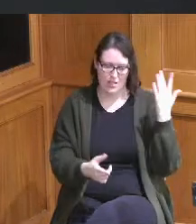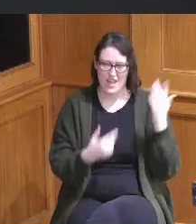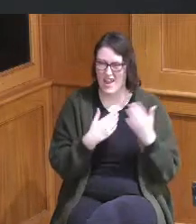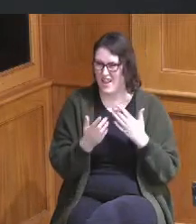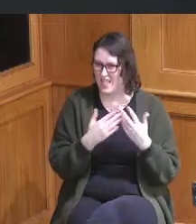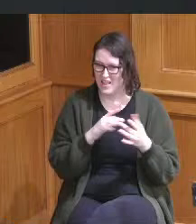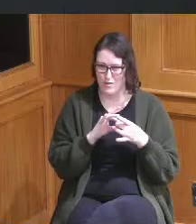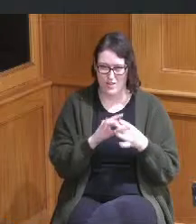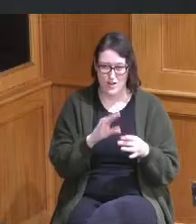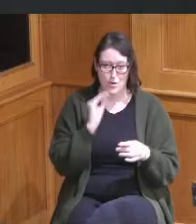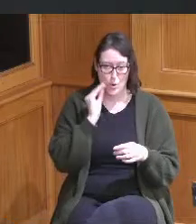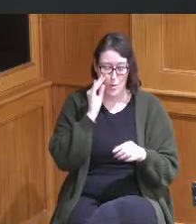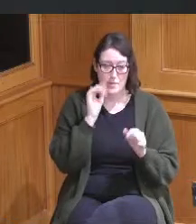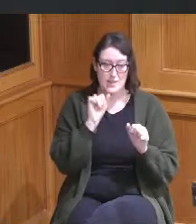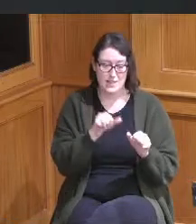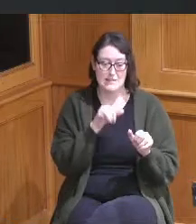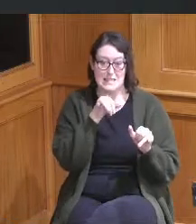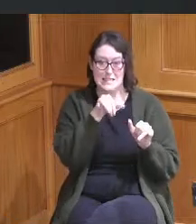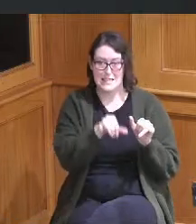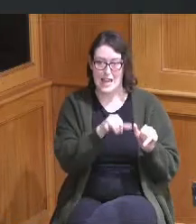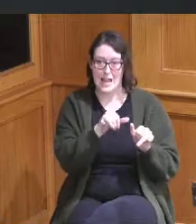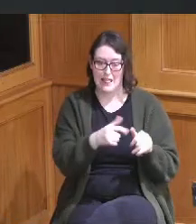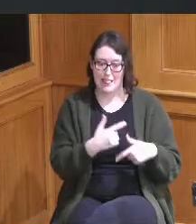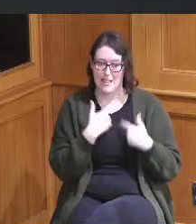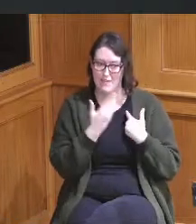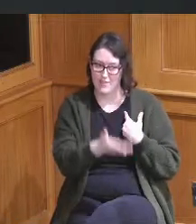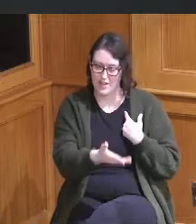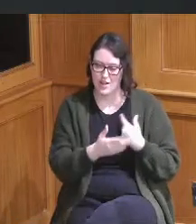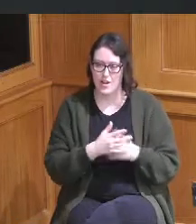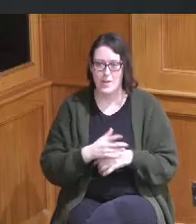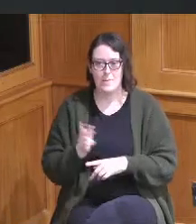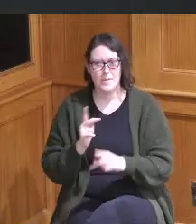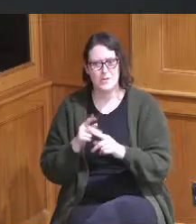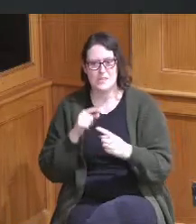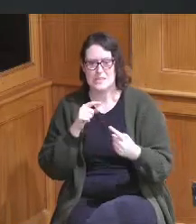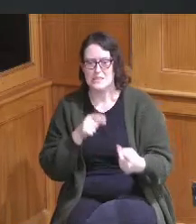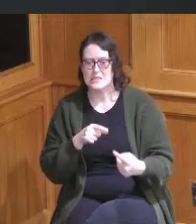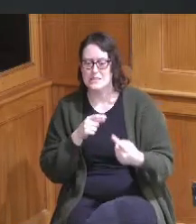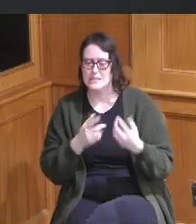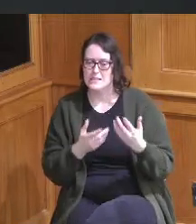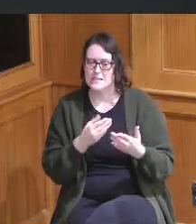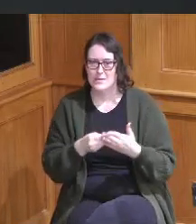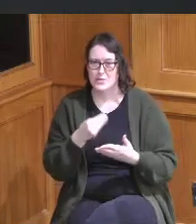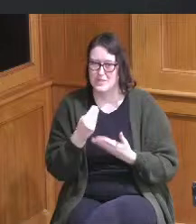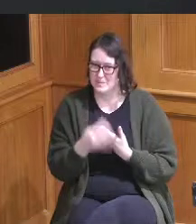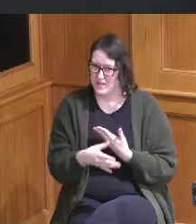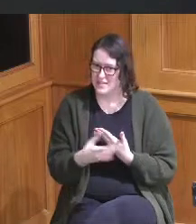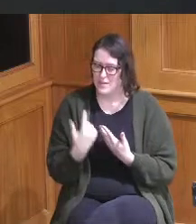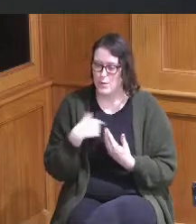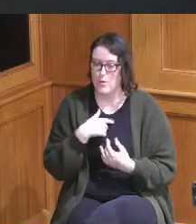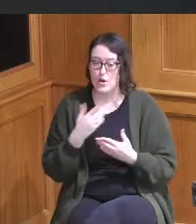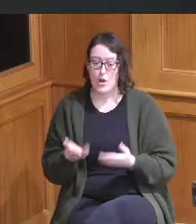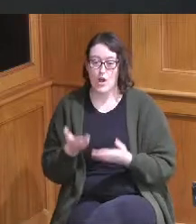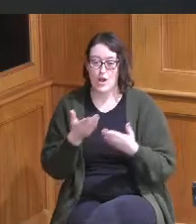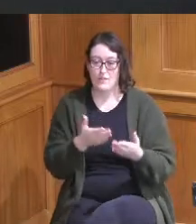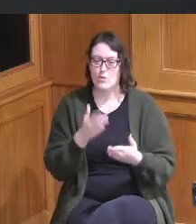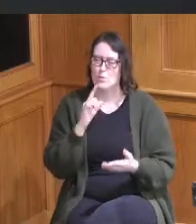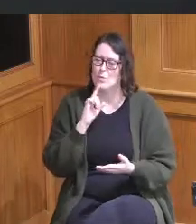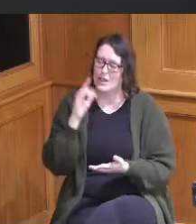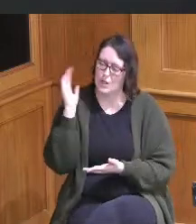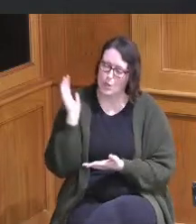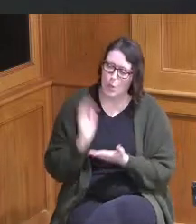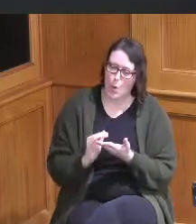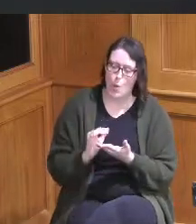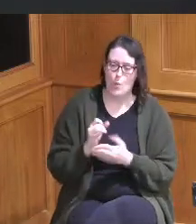help really keep people in their homes. Some people are really struggling to make those repairs, and so we are offering this very low interest loan